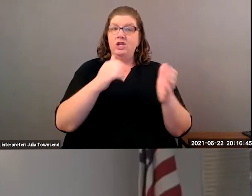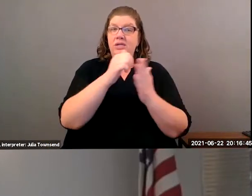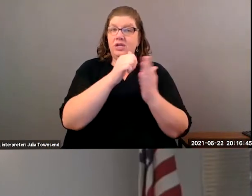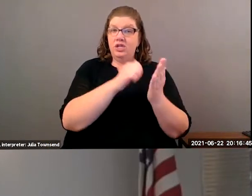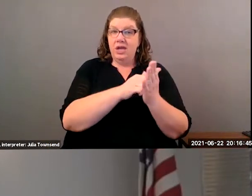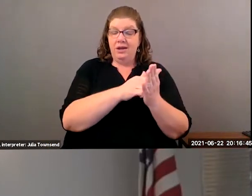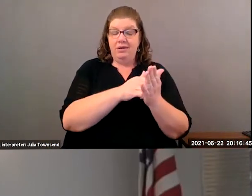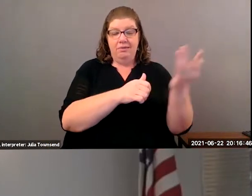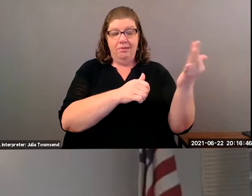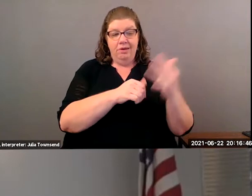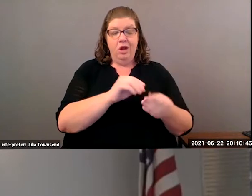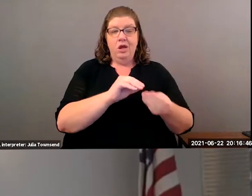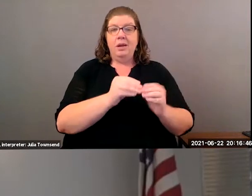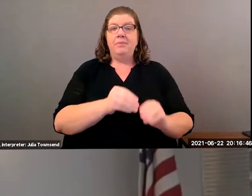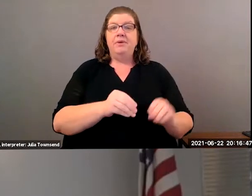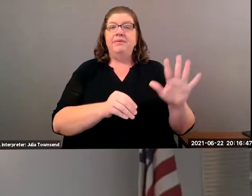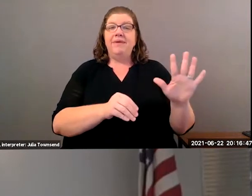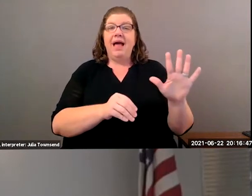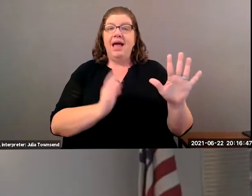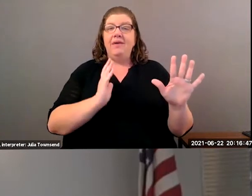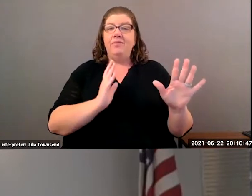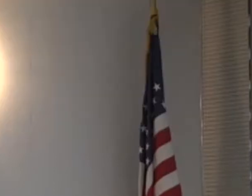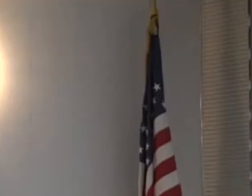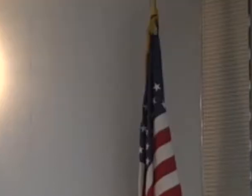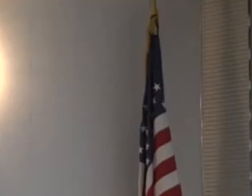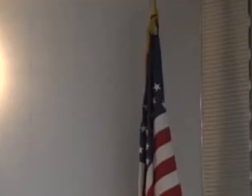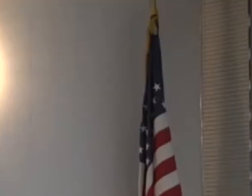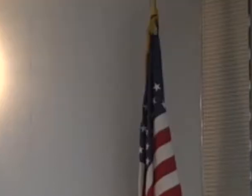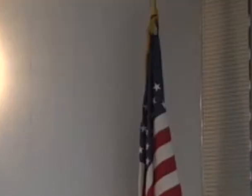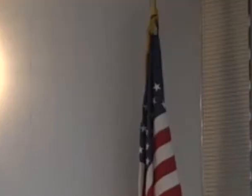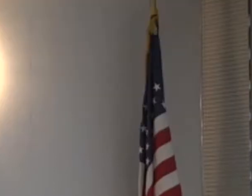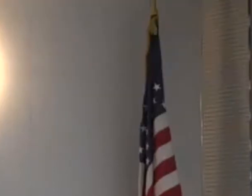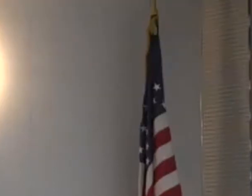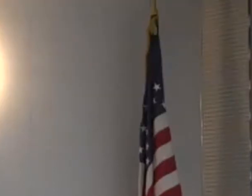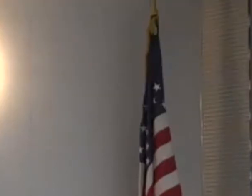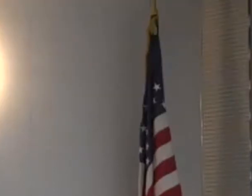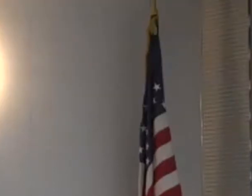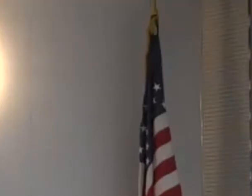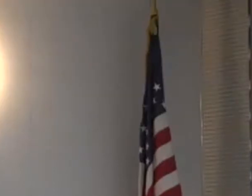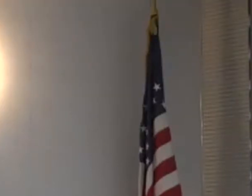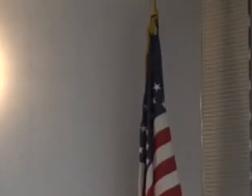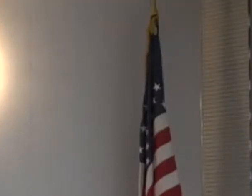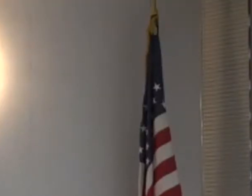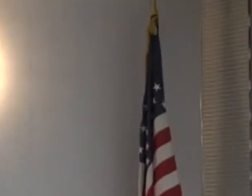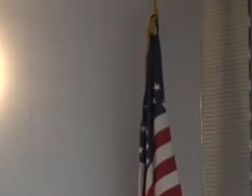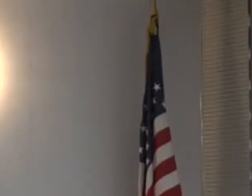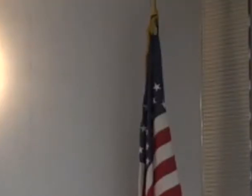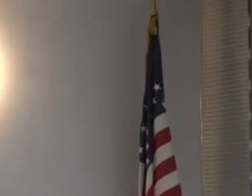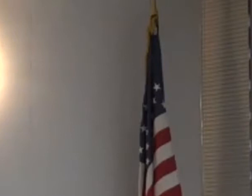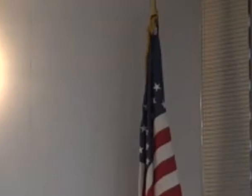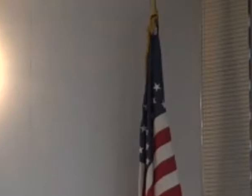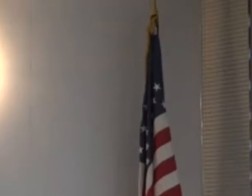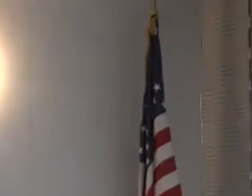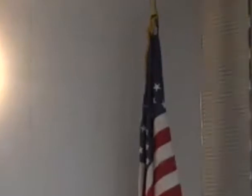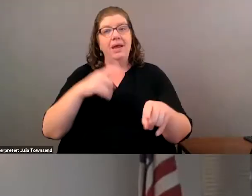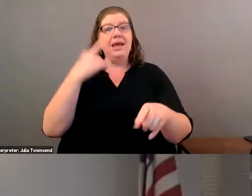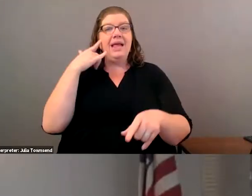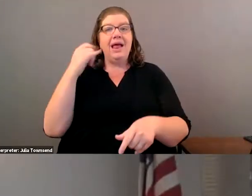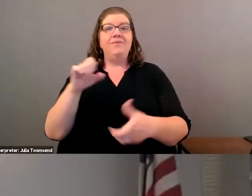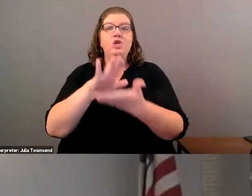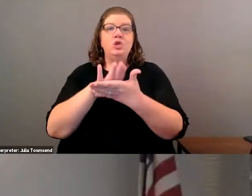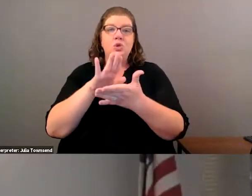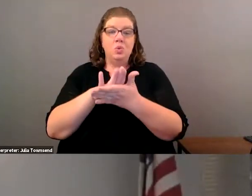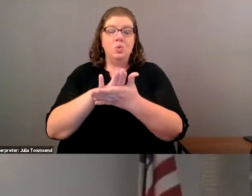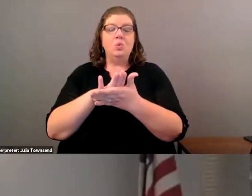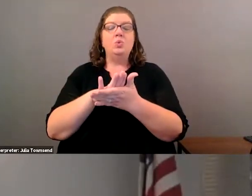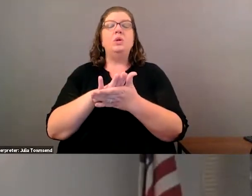is number 5, board members. We are now tasked with approving the tentative agreement with the California School Employees